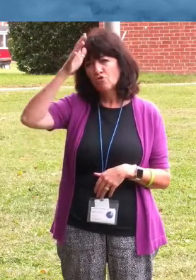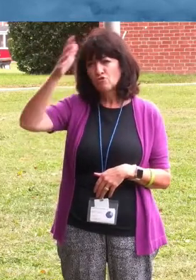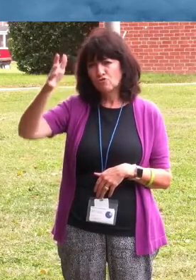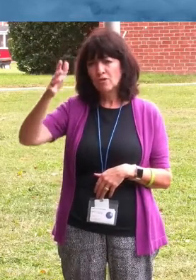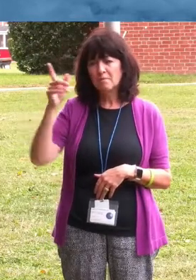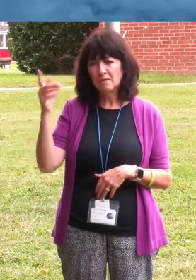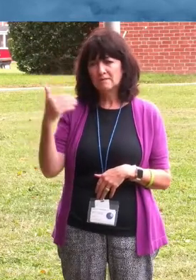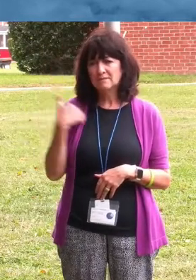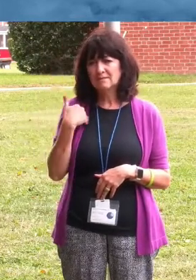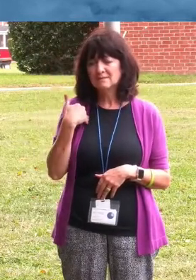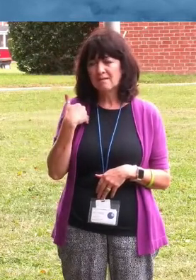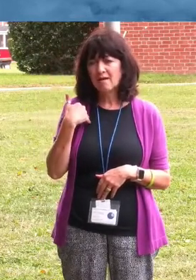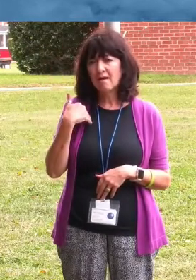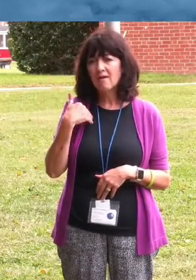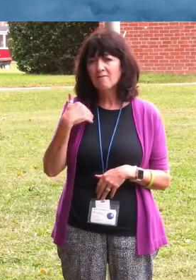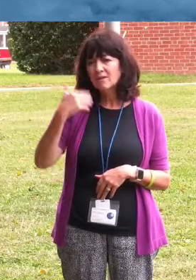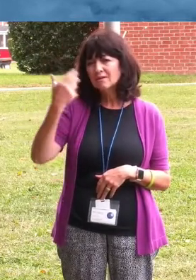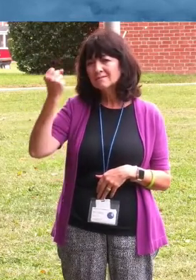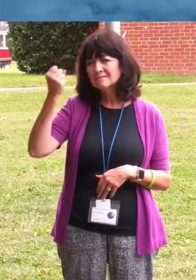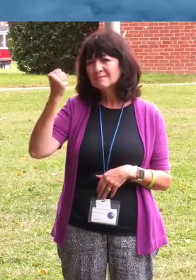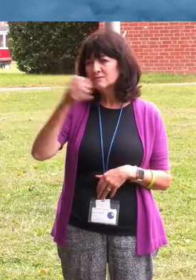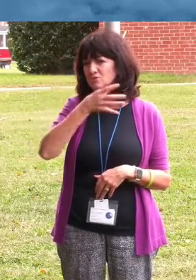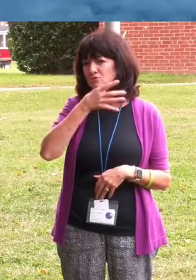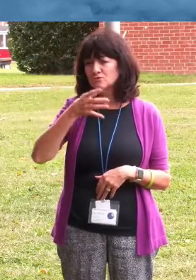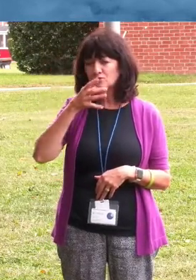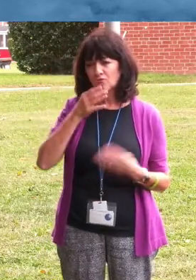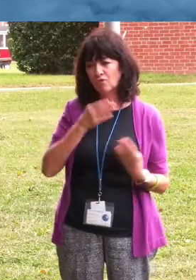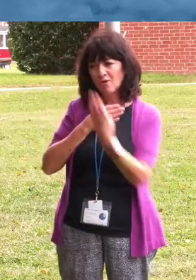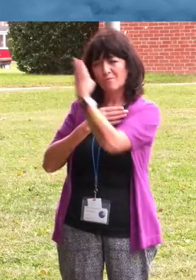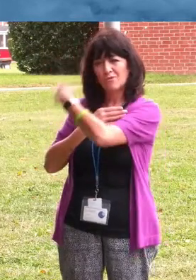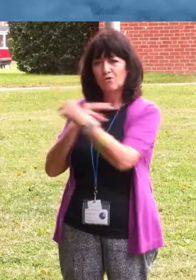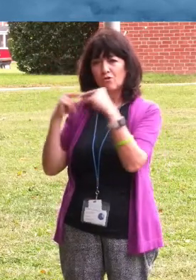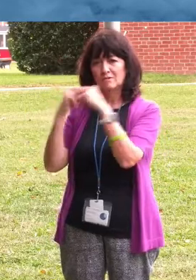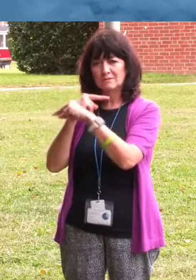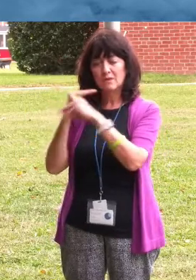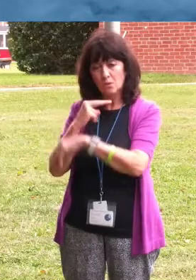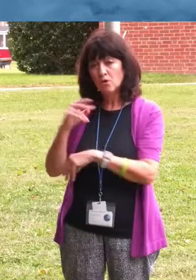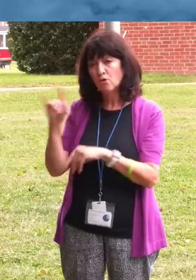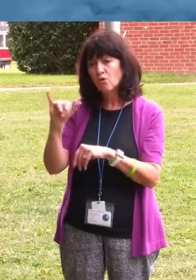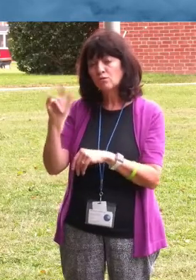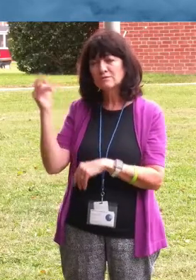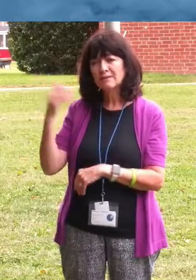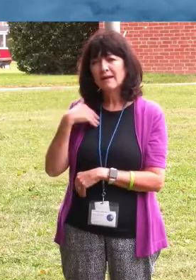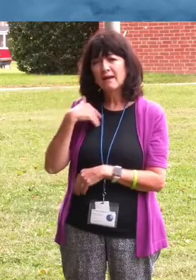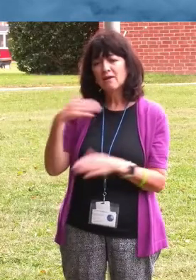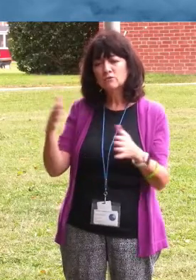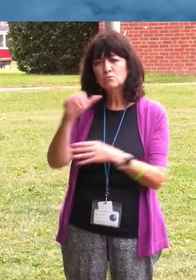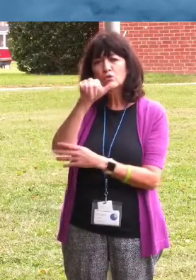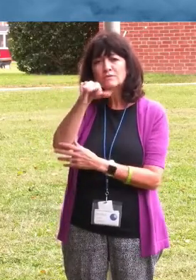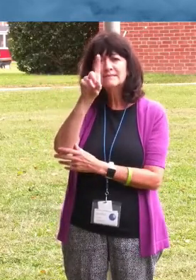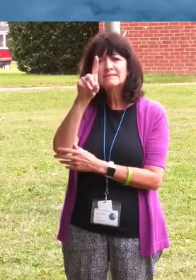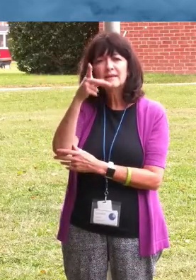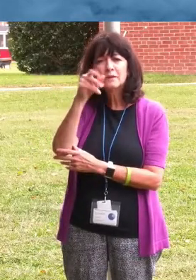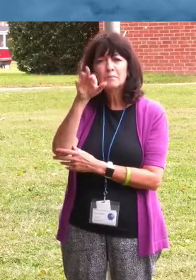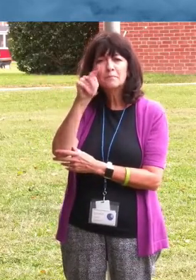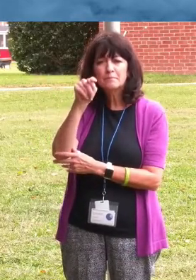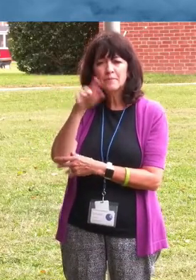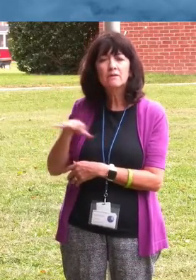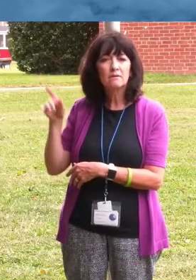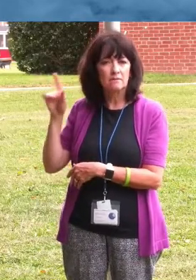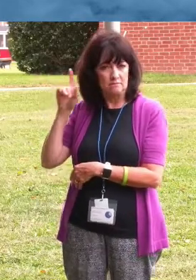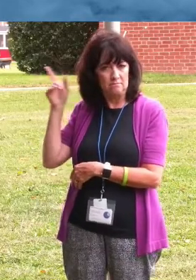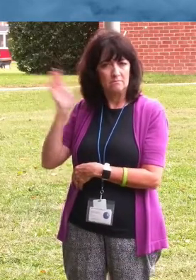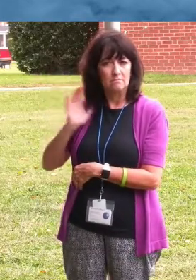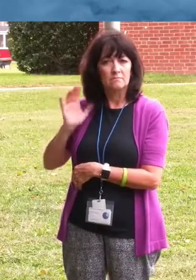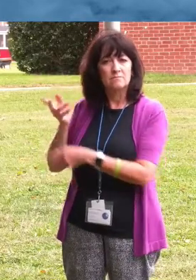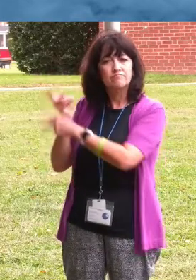highway, which was a dairy farm, and in the back of it they had a small sand pit, which they they use to bring the sand over here to mix the mortar for